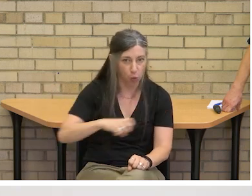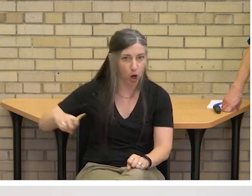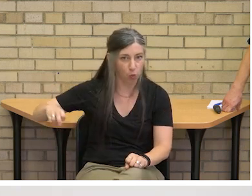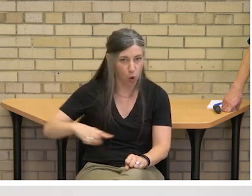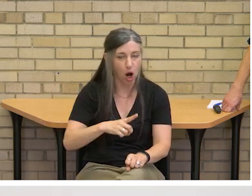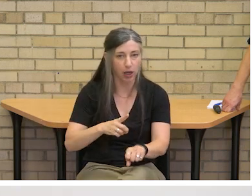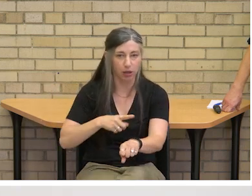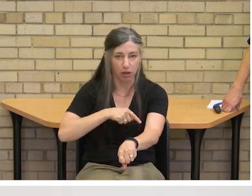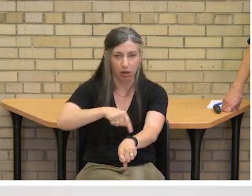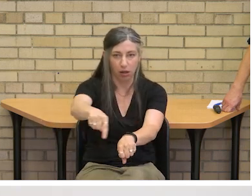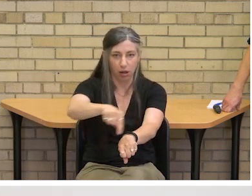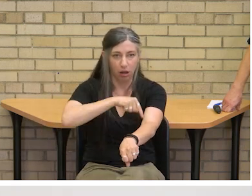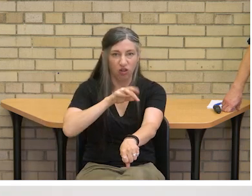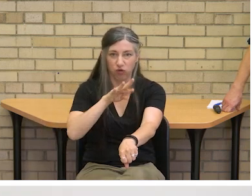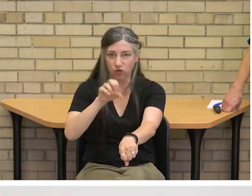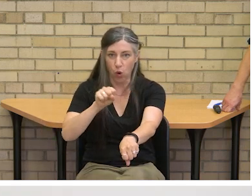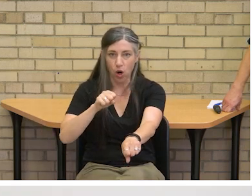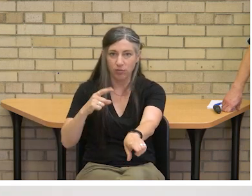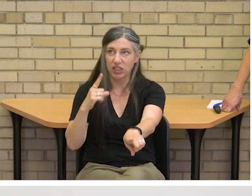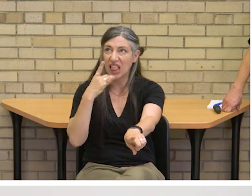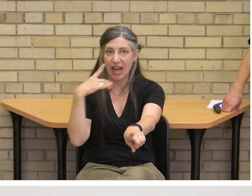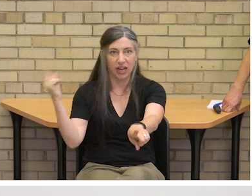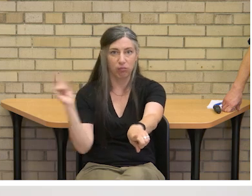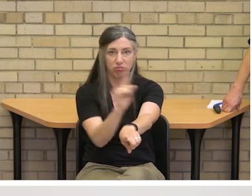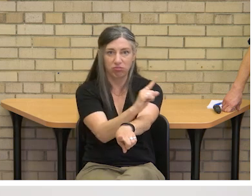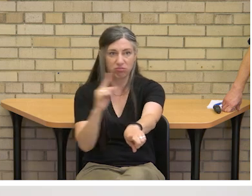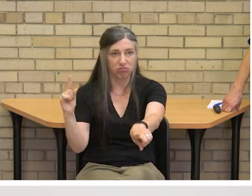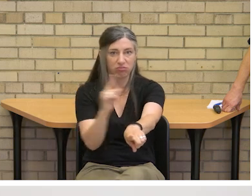ways. I